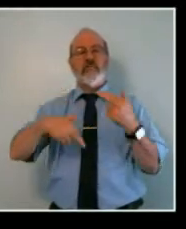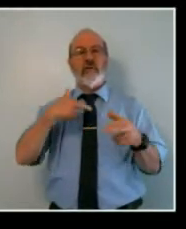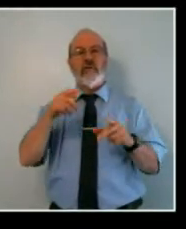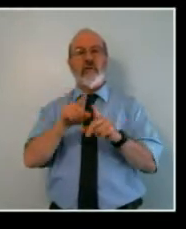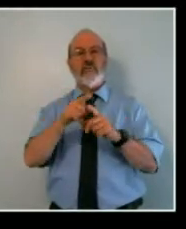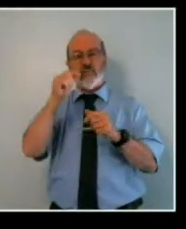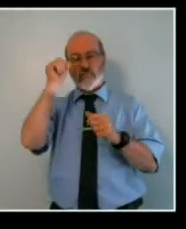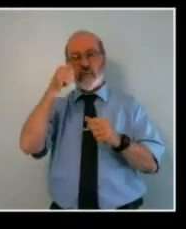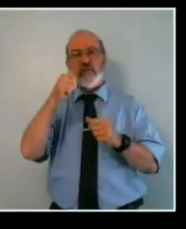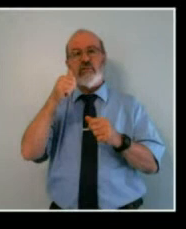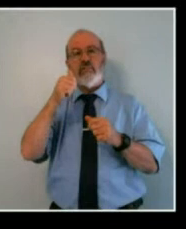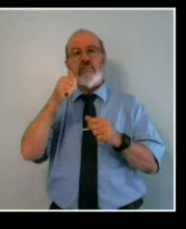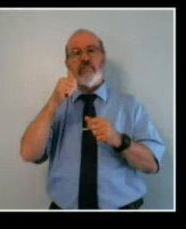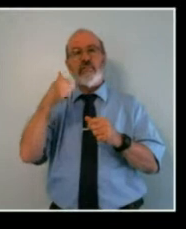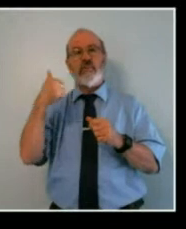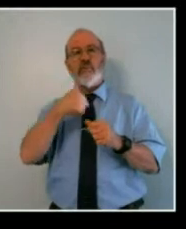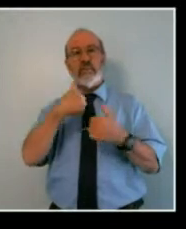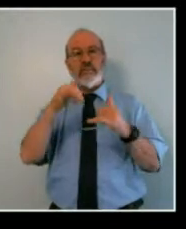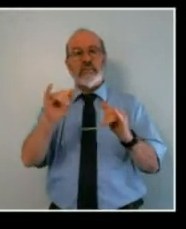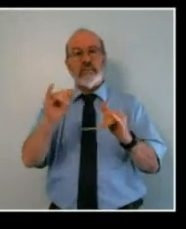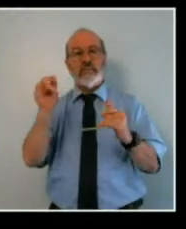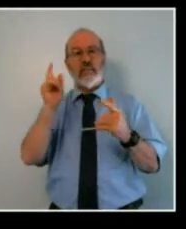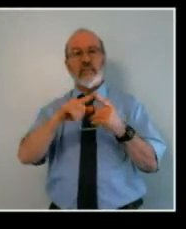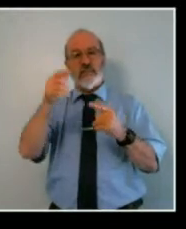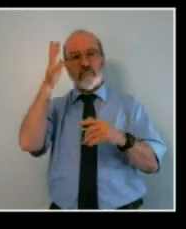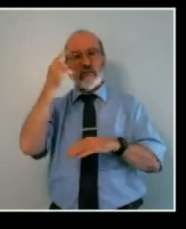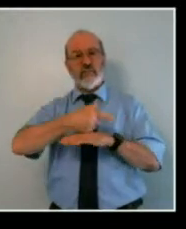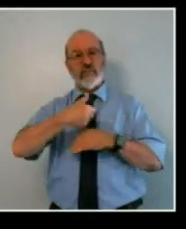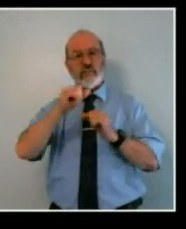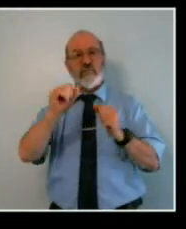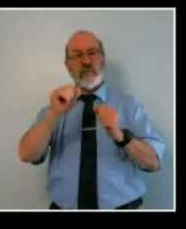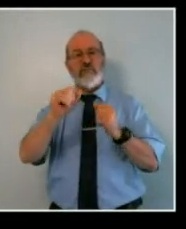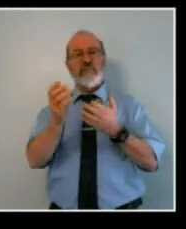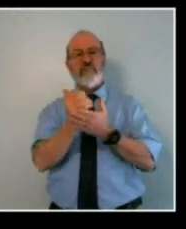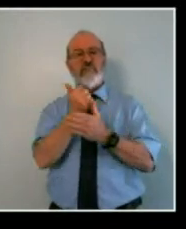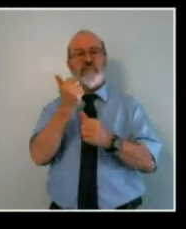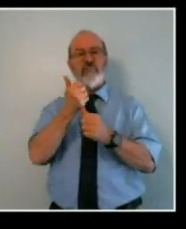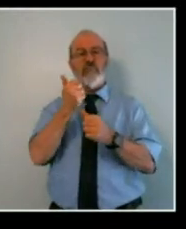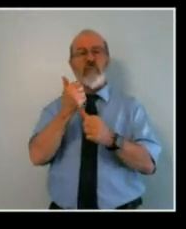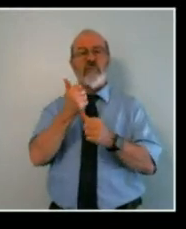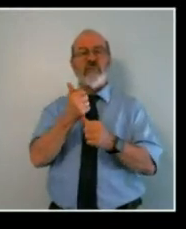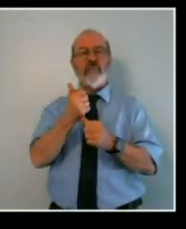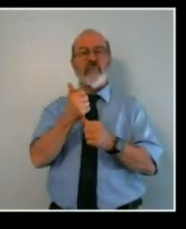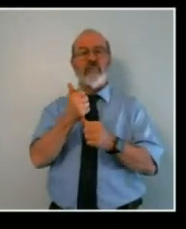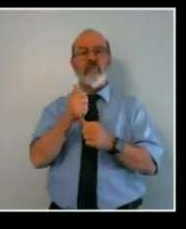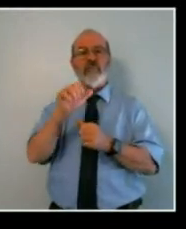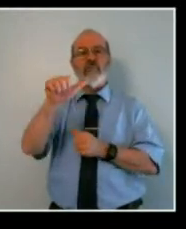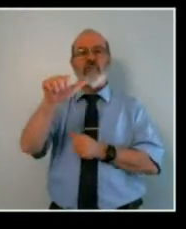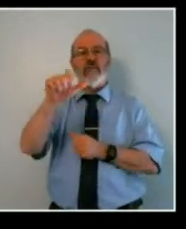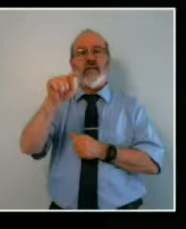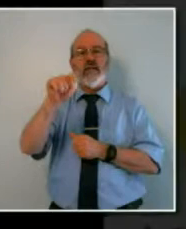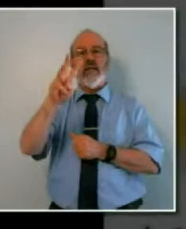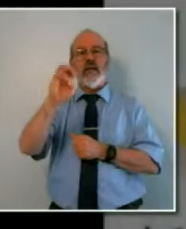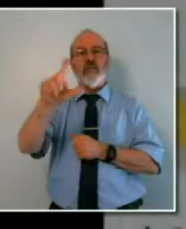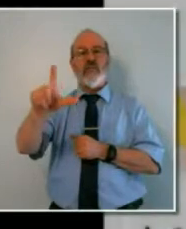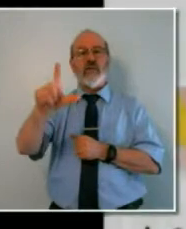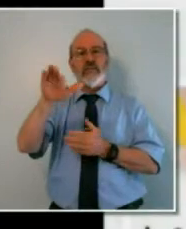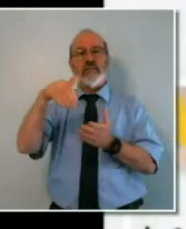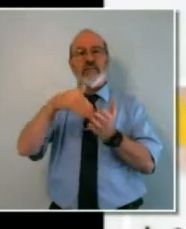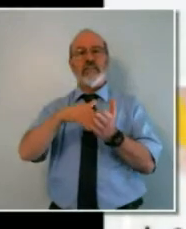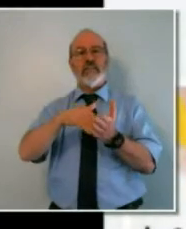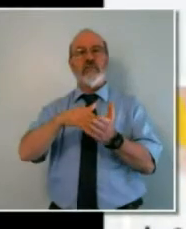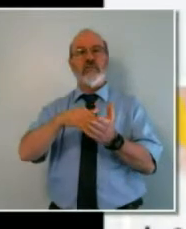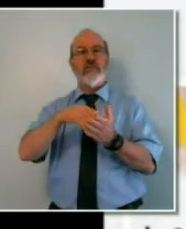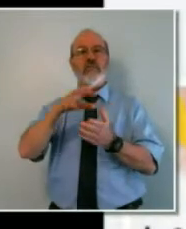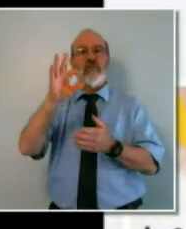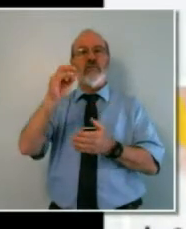you that we are still, until Father's Day, still trying to raise support for the Atwell Center. The Formula for Hope